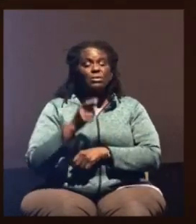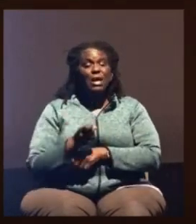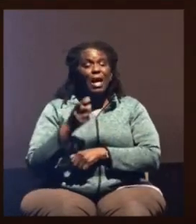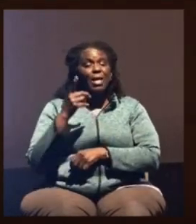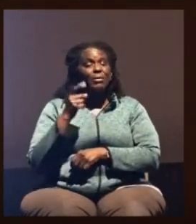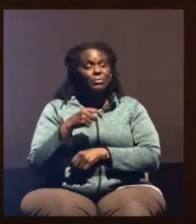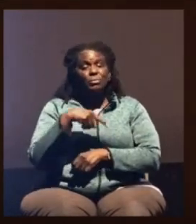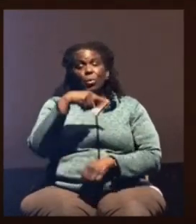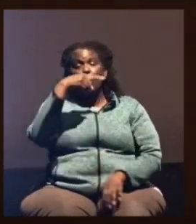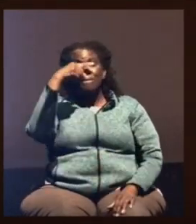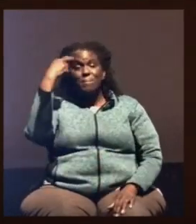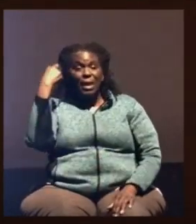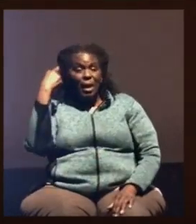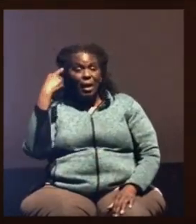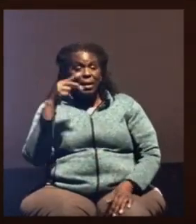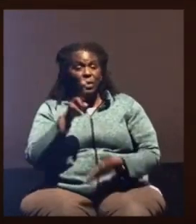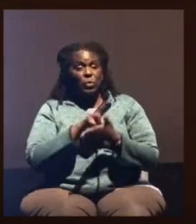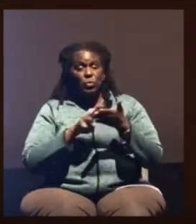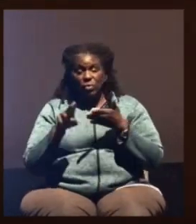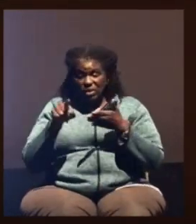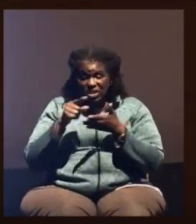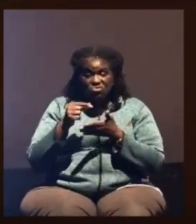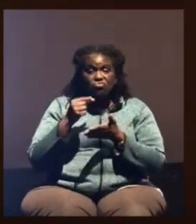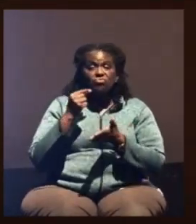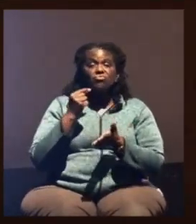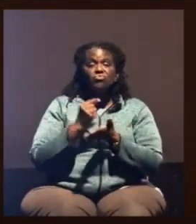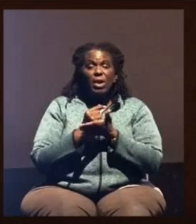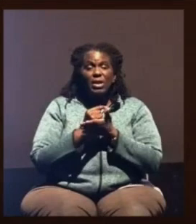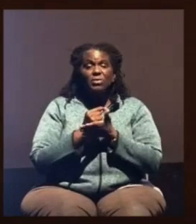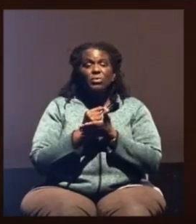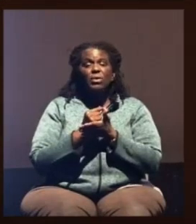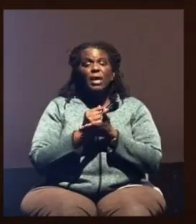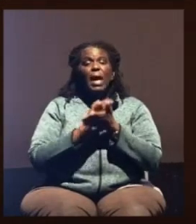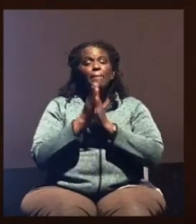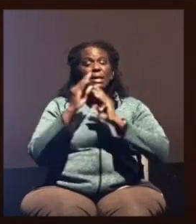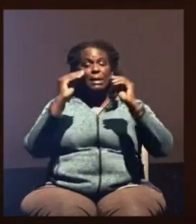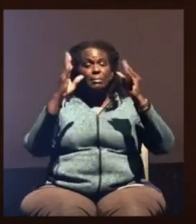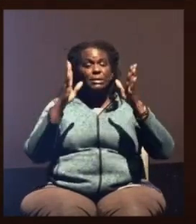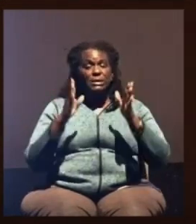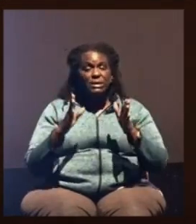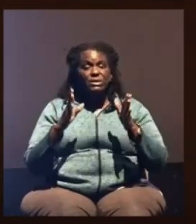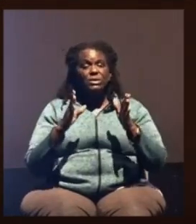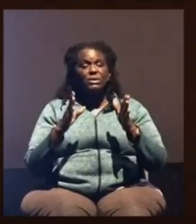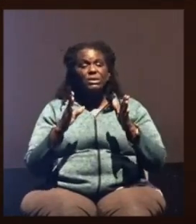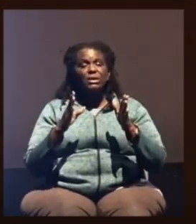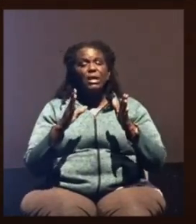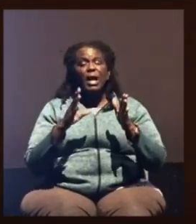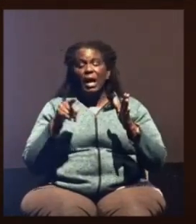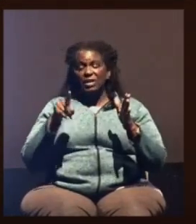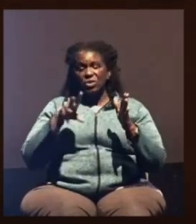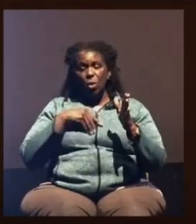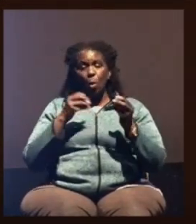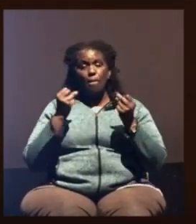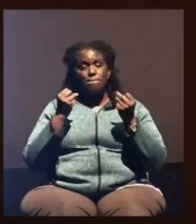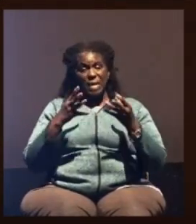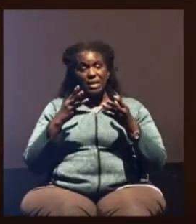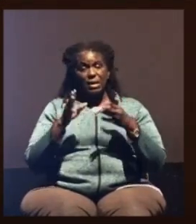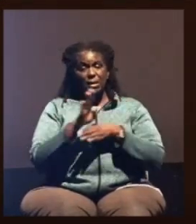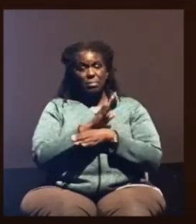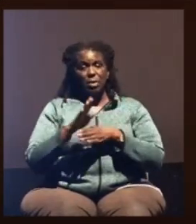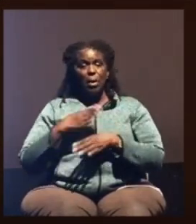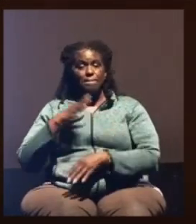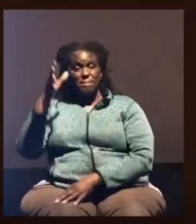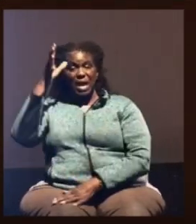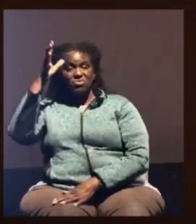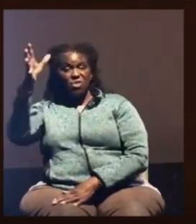black university, where she graduated, went on to become a teacher and owned several businesses. My grandfather only had an